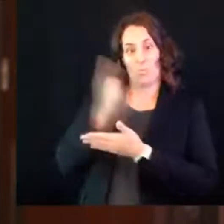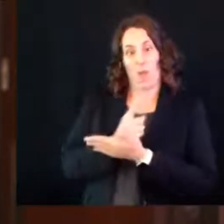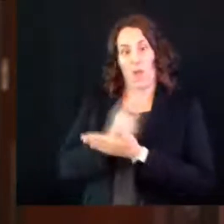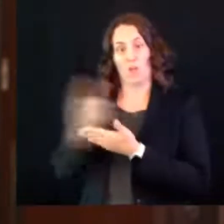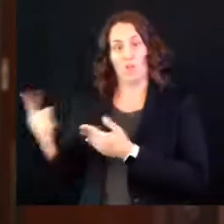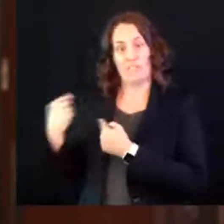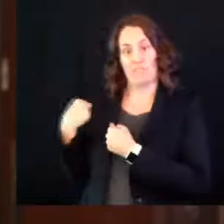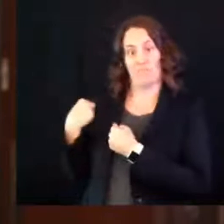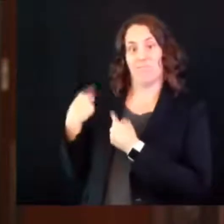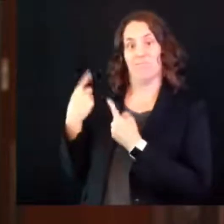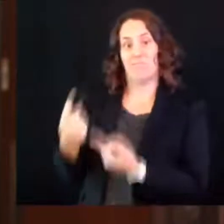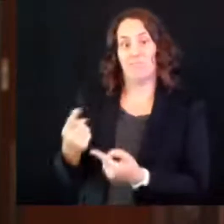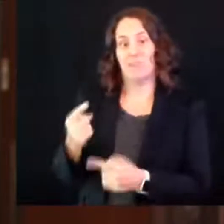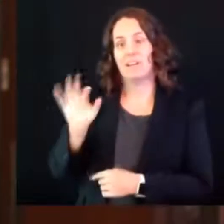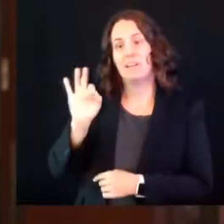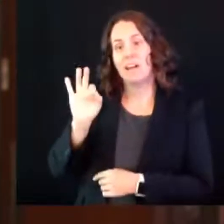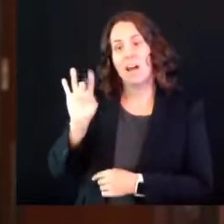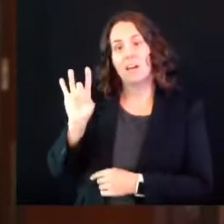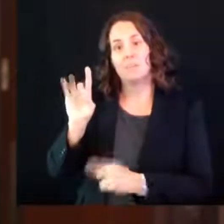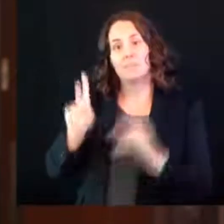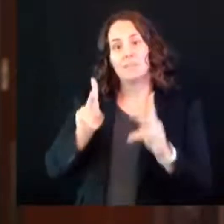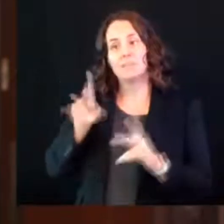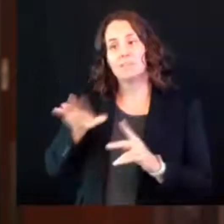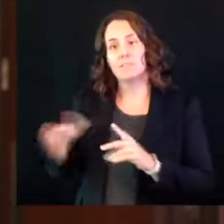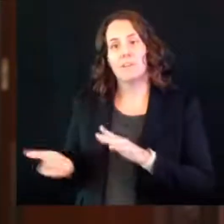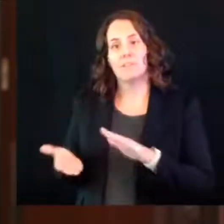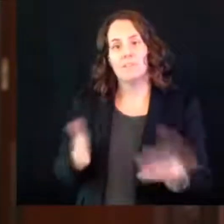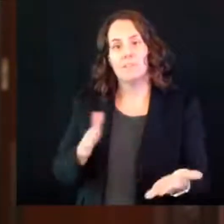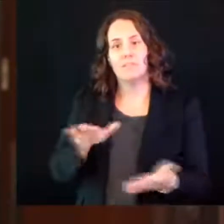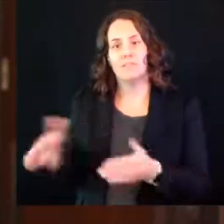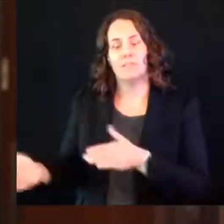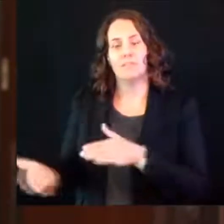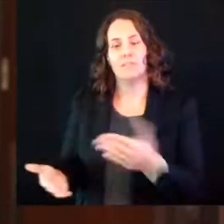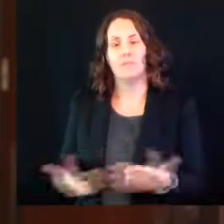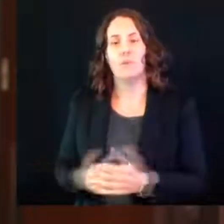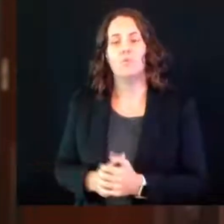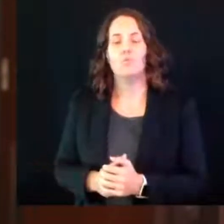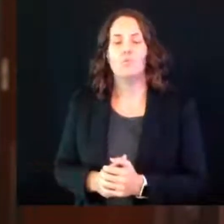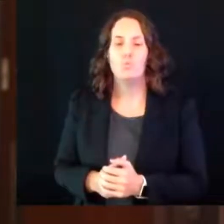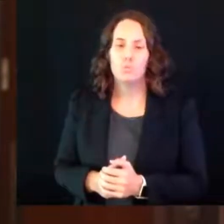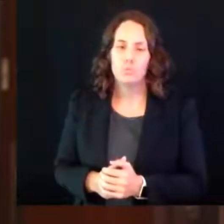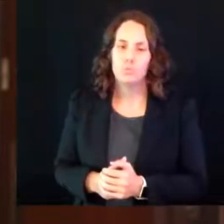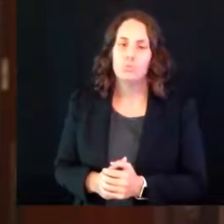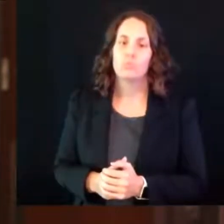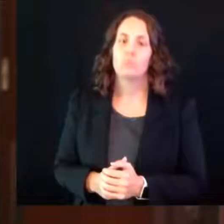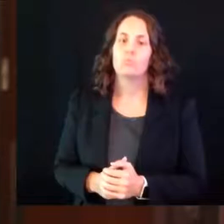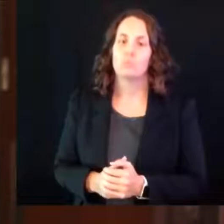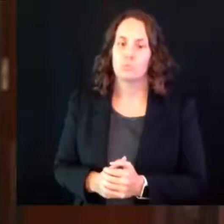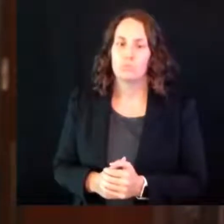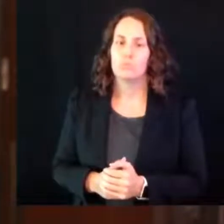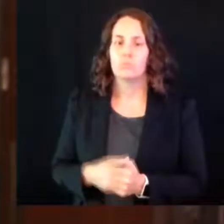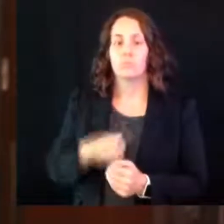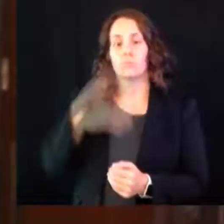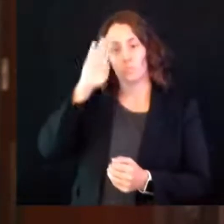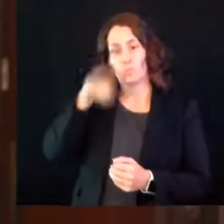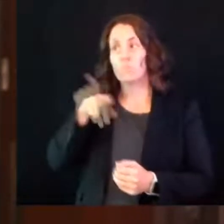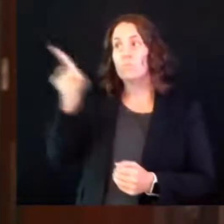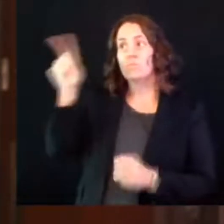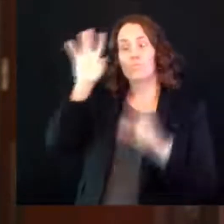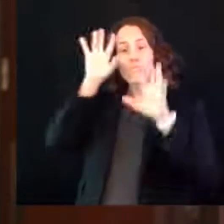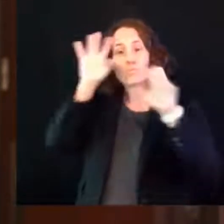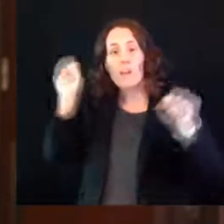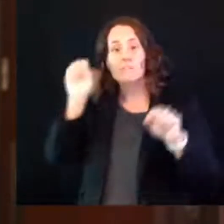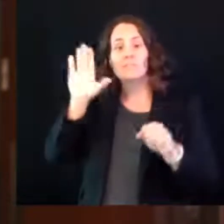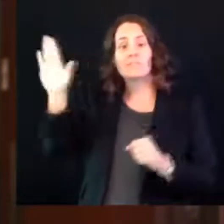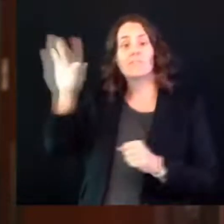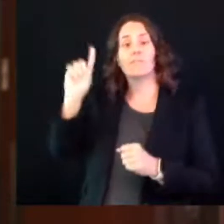the President, First Lady Melania Trump, and many of their close contacts have also tested positive for the virus.